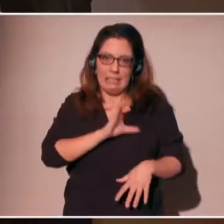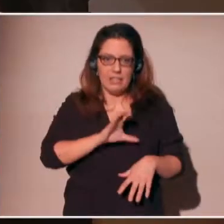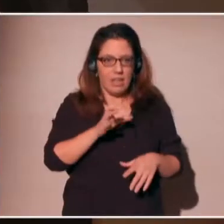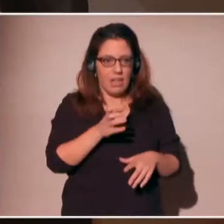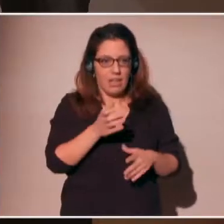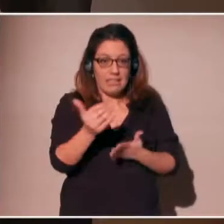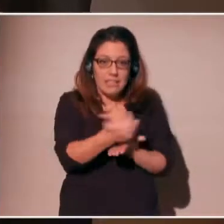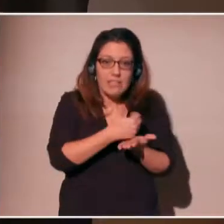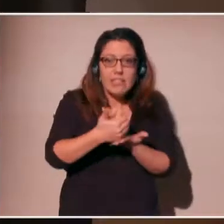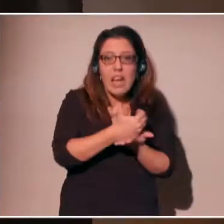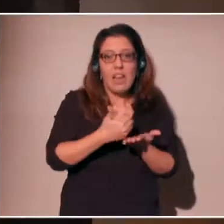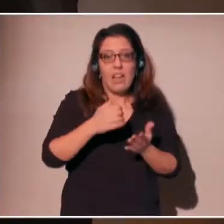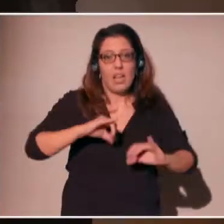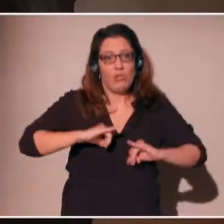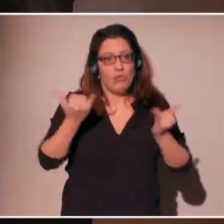to increase